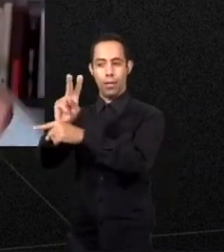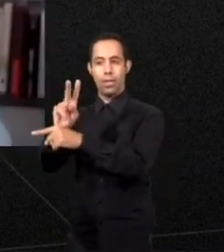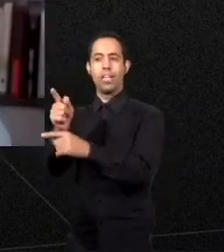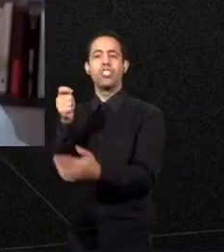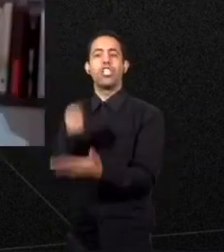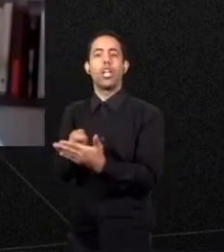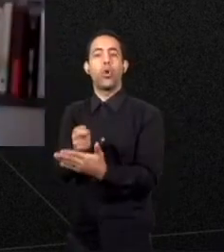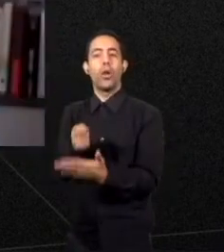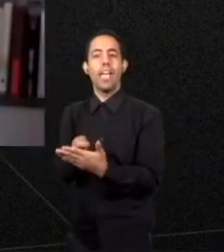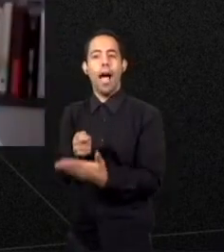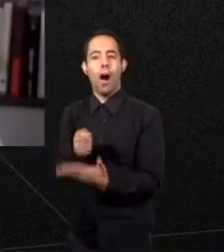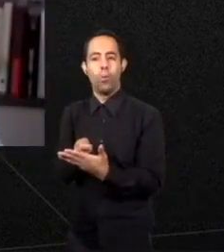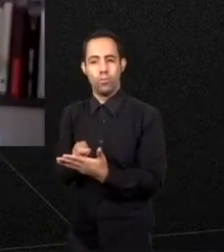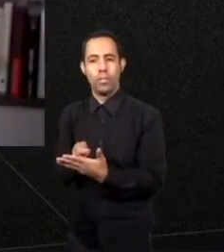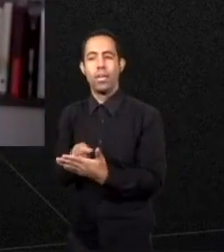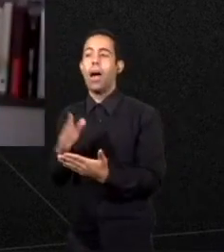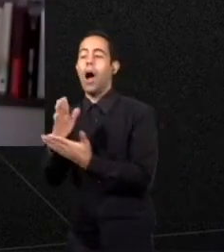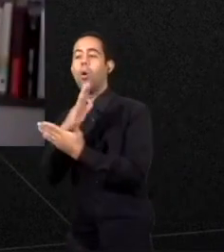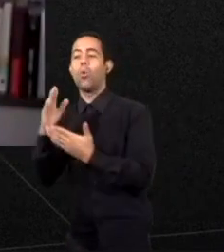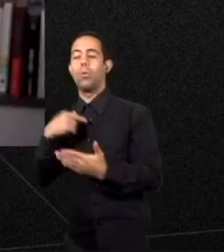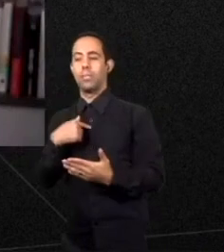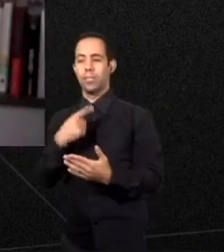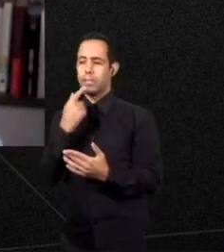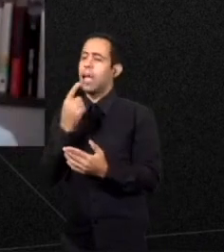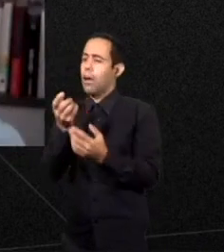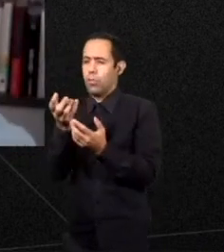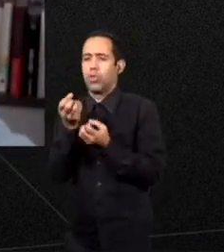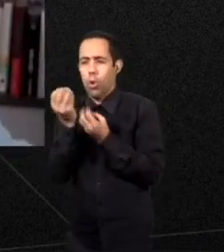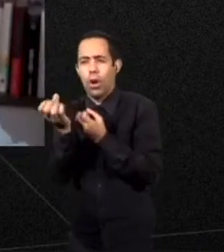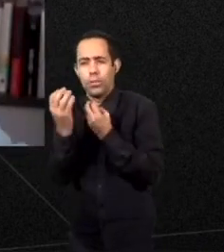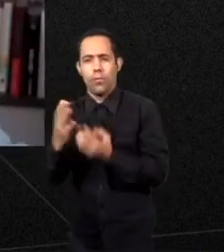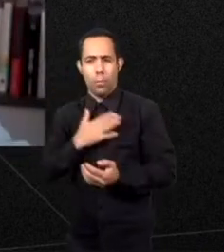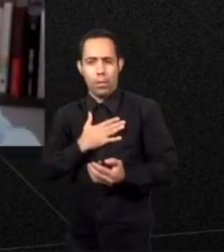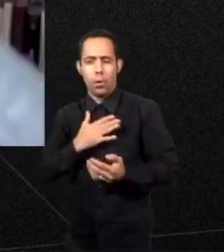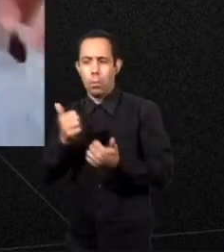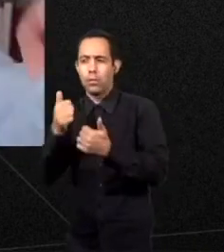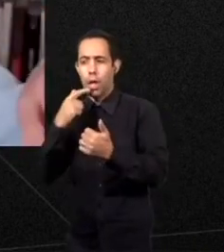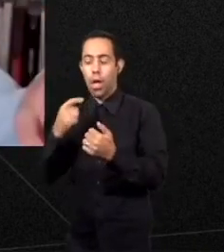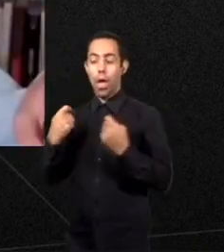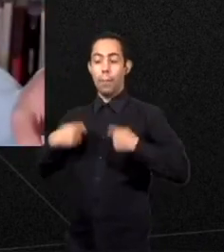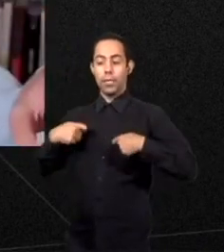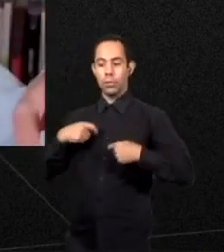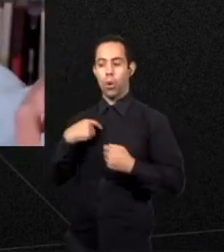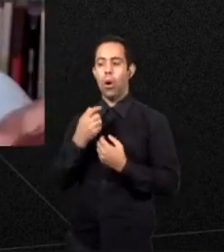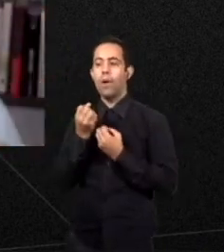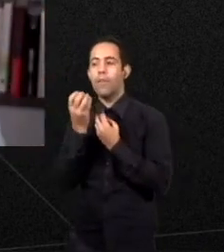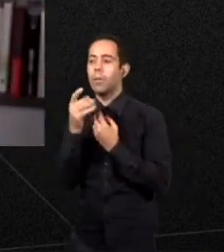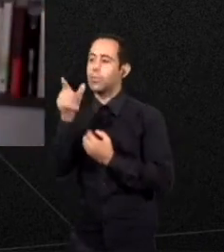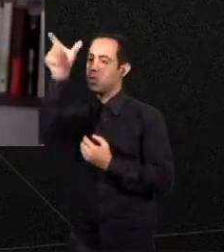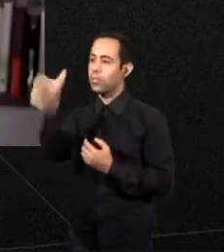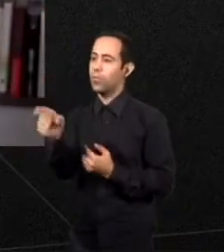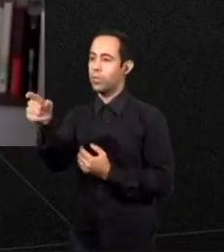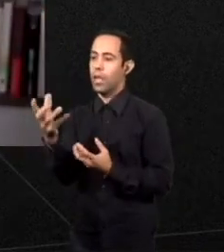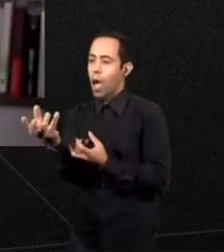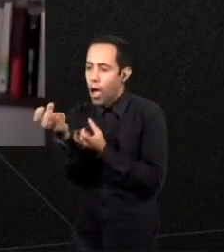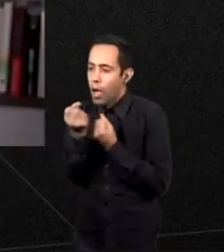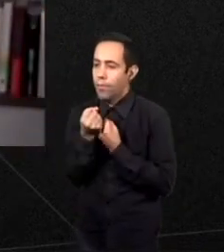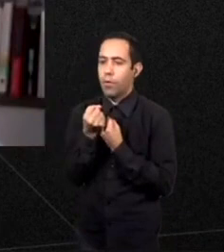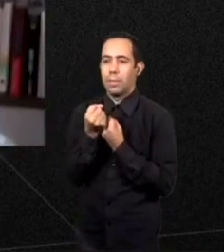about me, that's fine. I want at the same time to have more information about you. Like in this